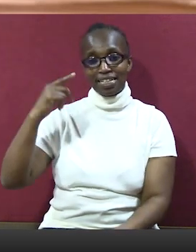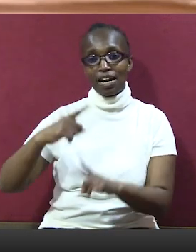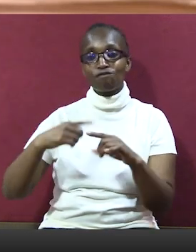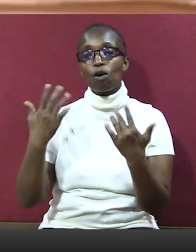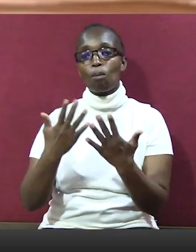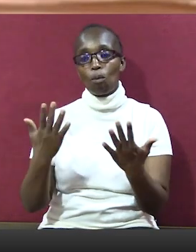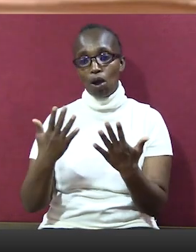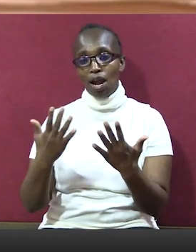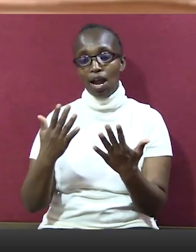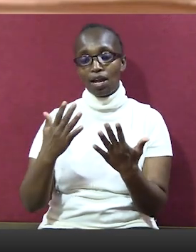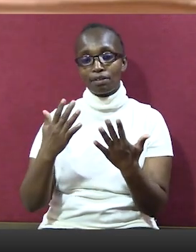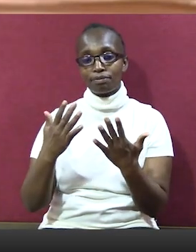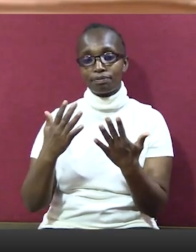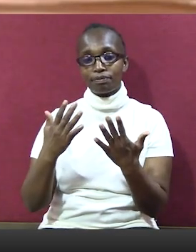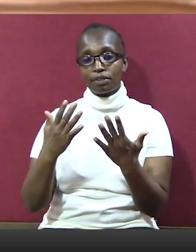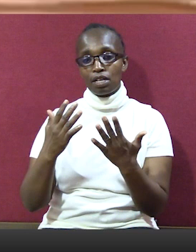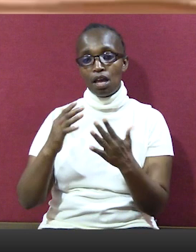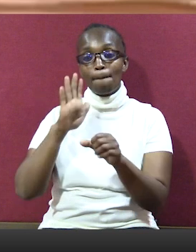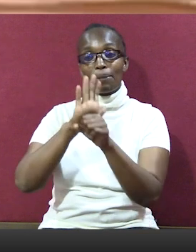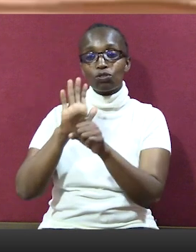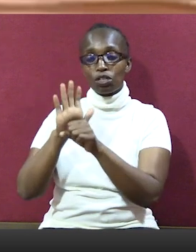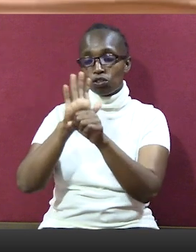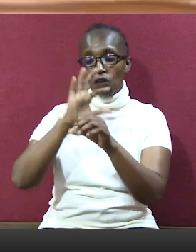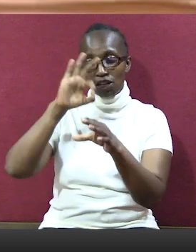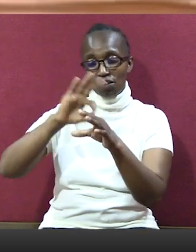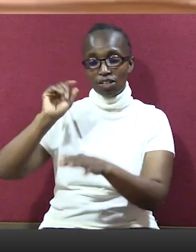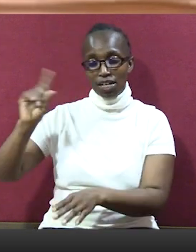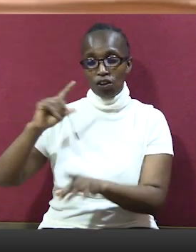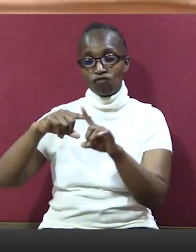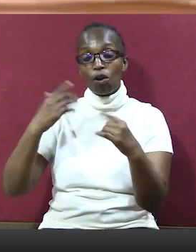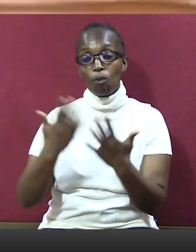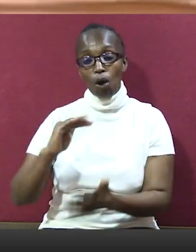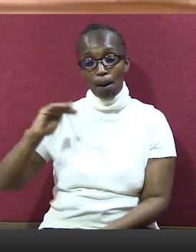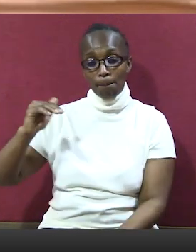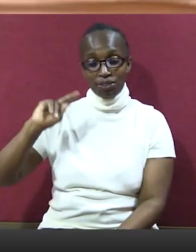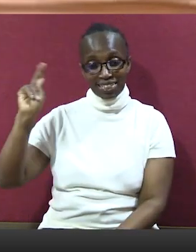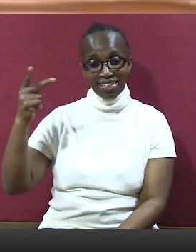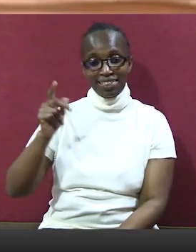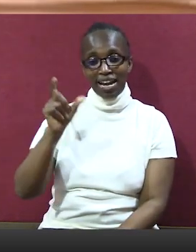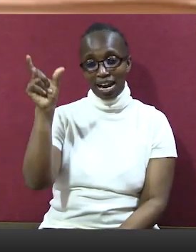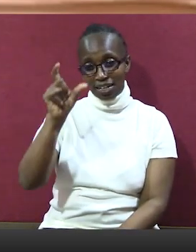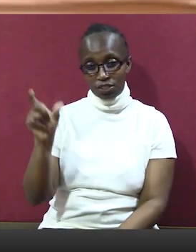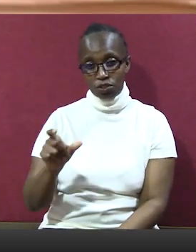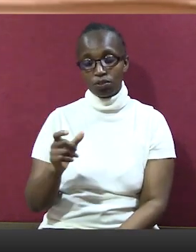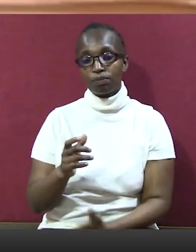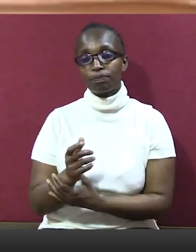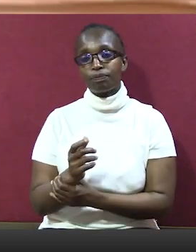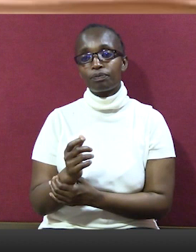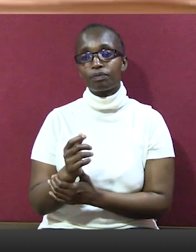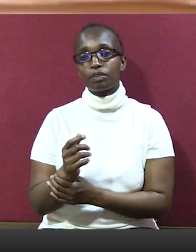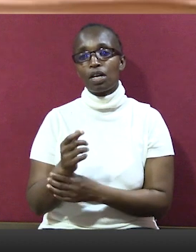county assemblies have impeached governors 9 times. 2 of them in Meru,